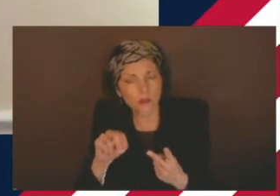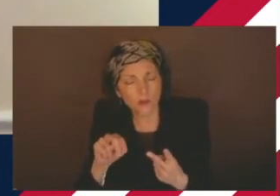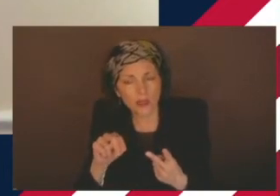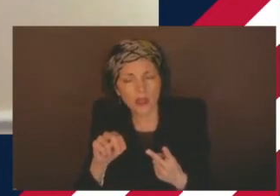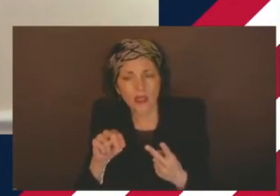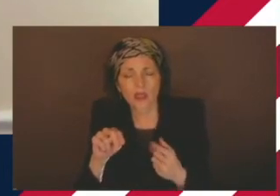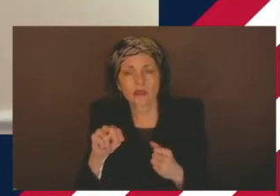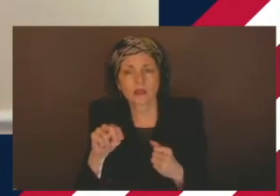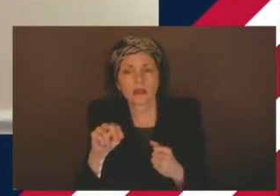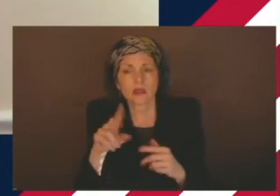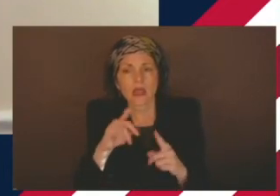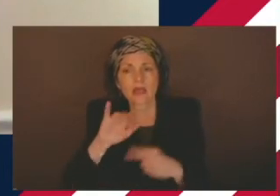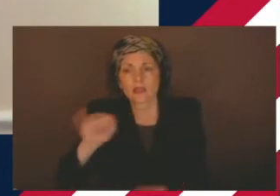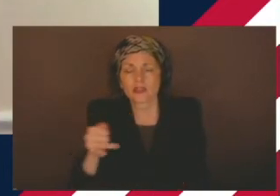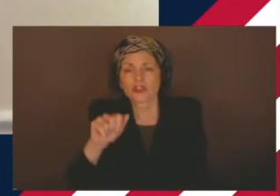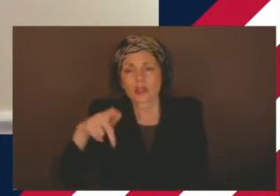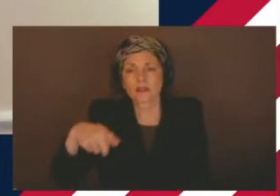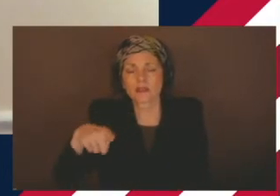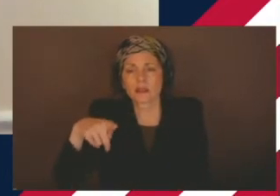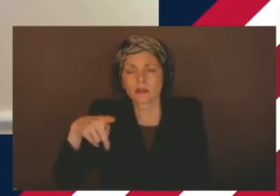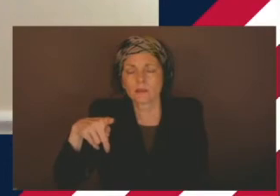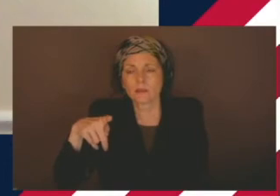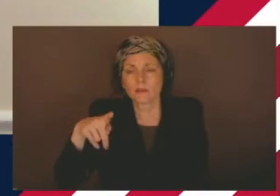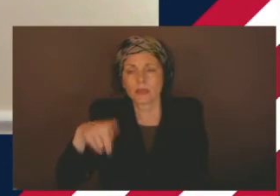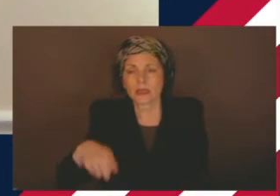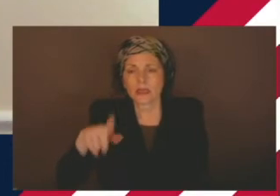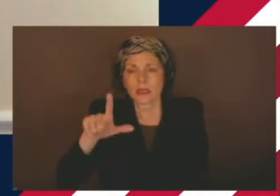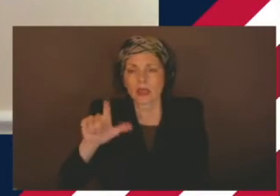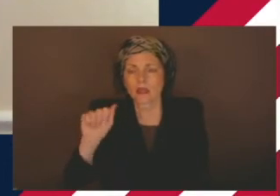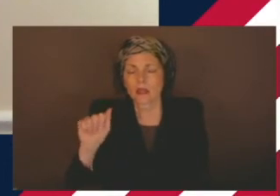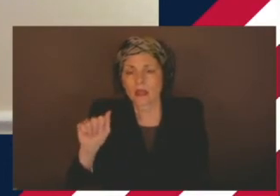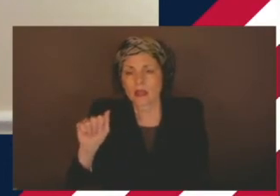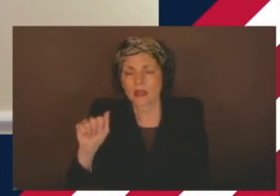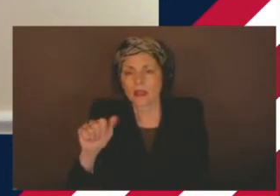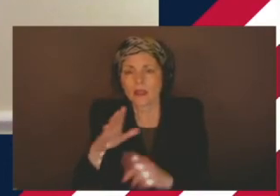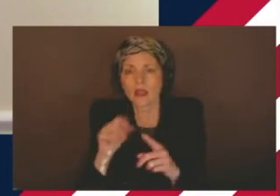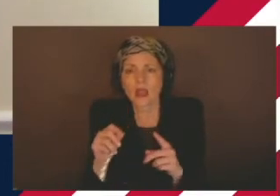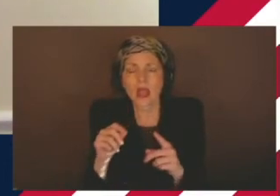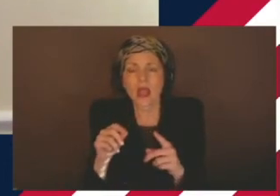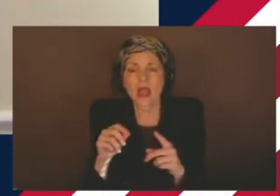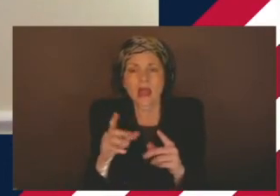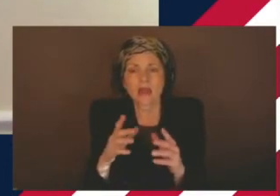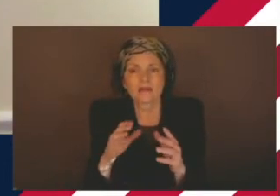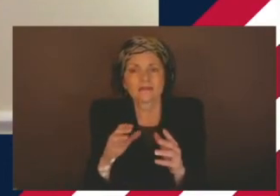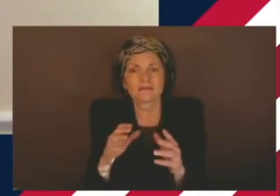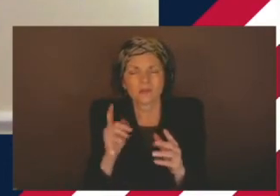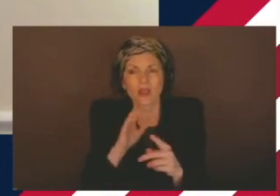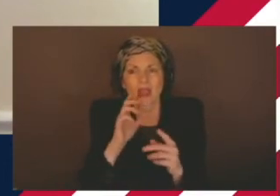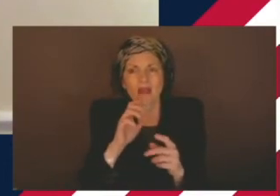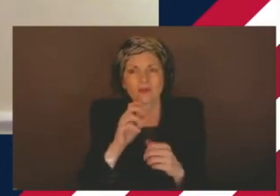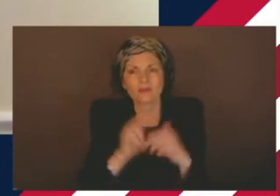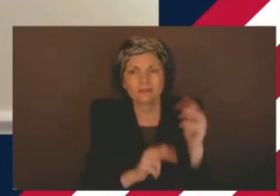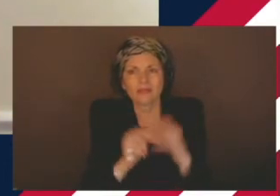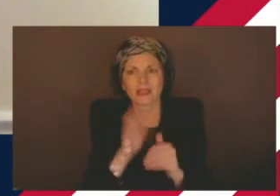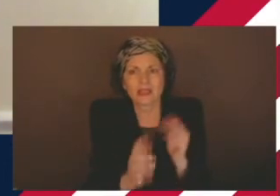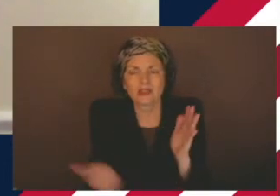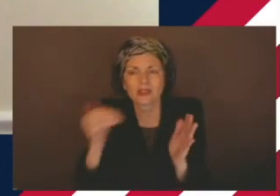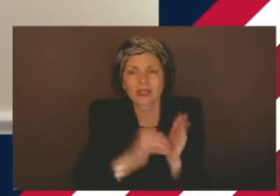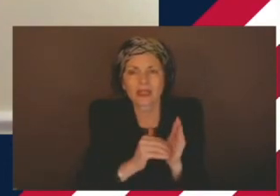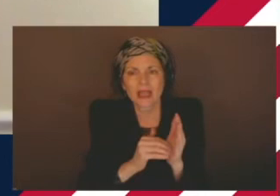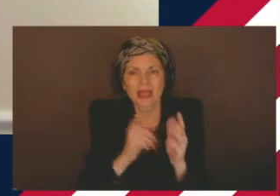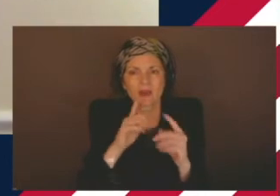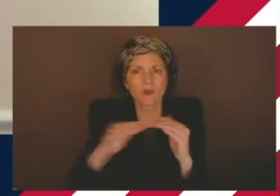Migration, and the JCPOA, along with restoration of US refugee admissions above